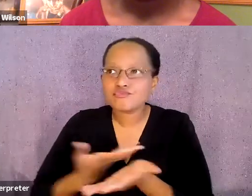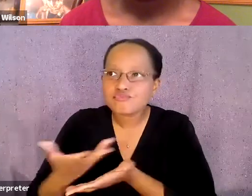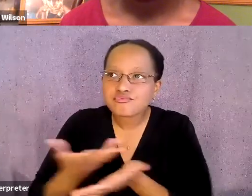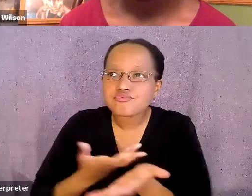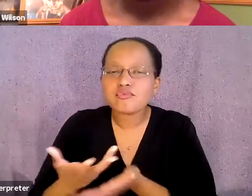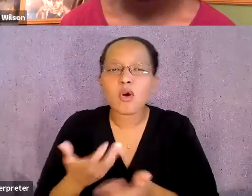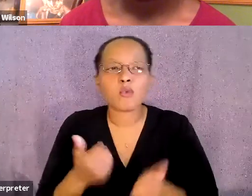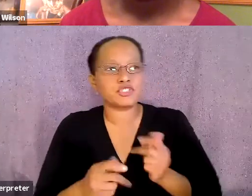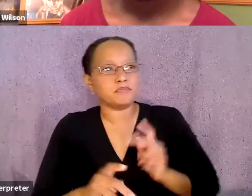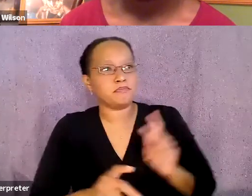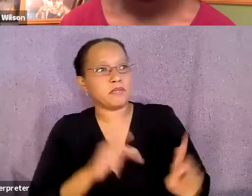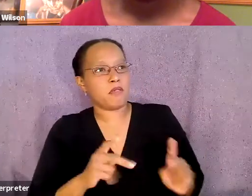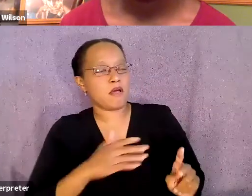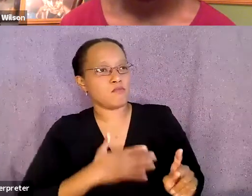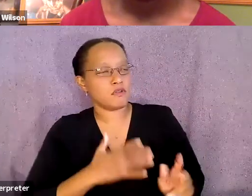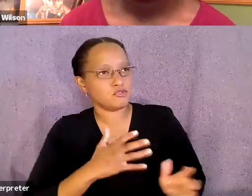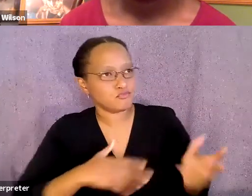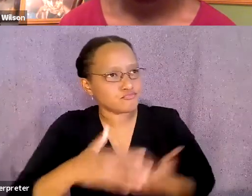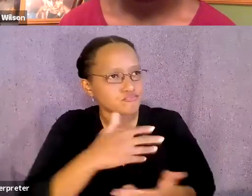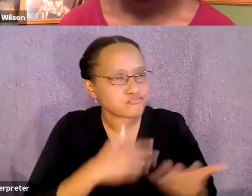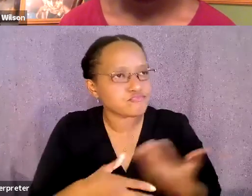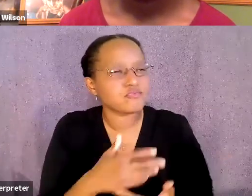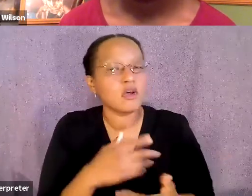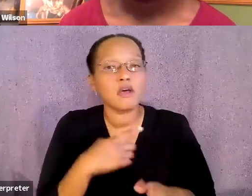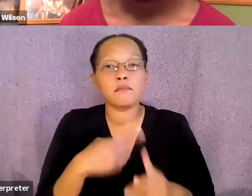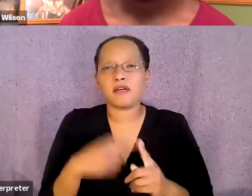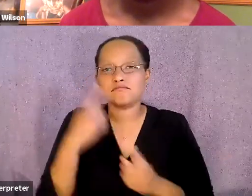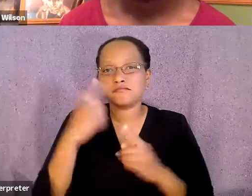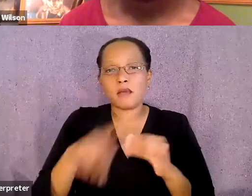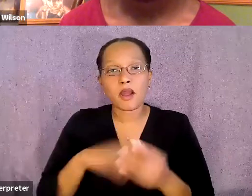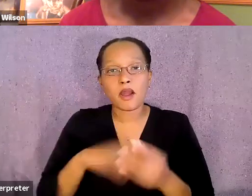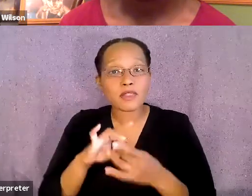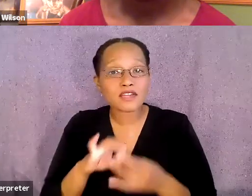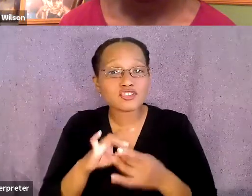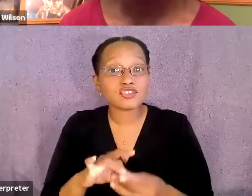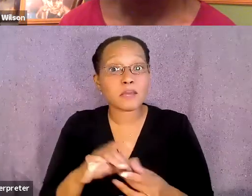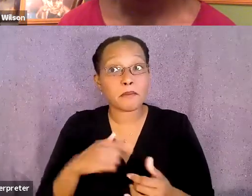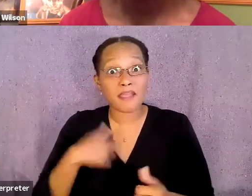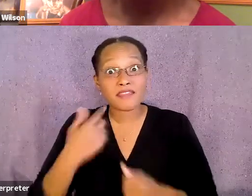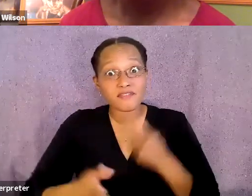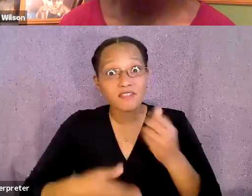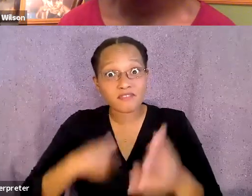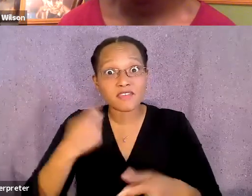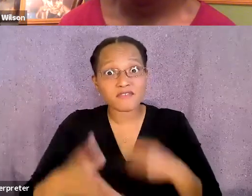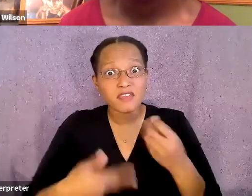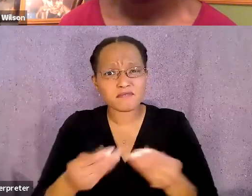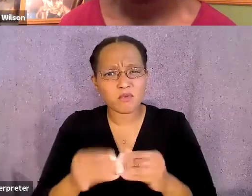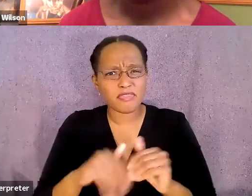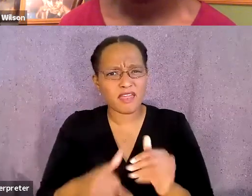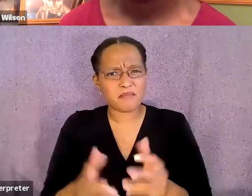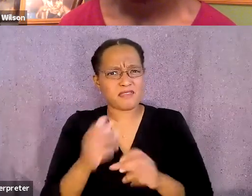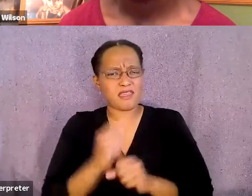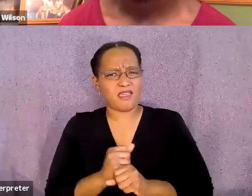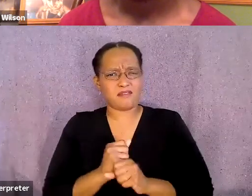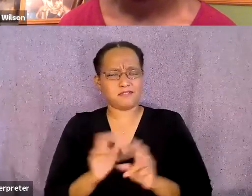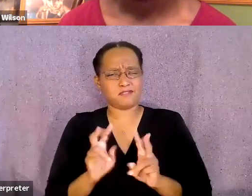understanding different relationship patterns. You know, is it healthy for me? Am I giving more than receiving? You know, taking that type of self inventory.